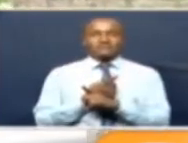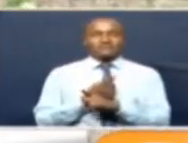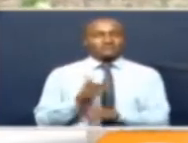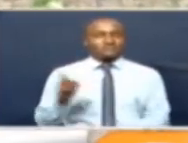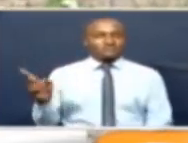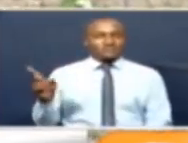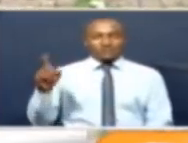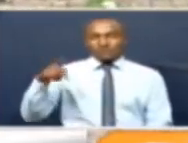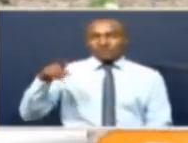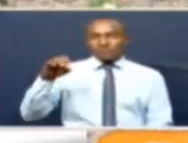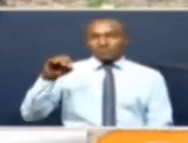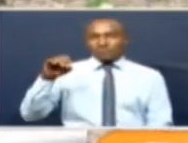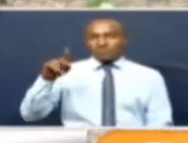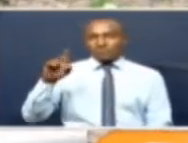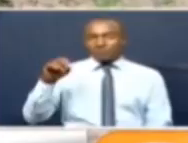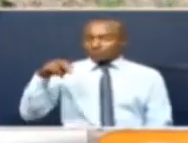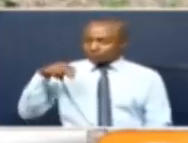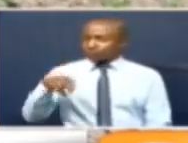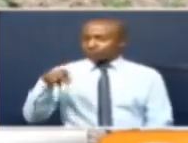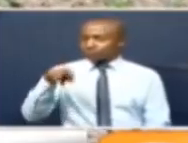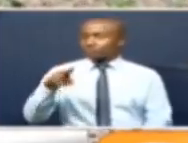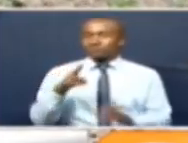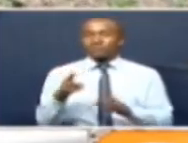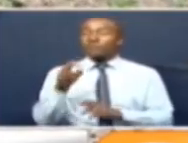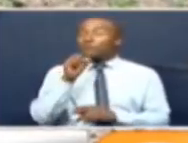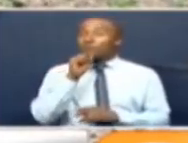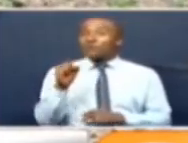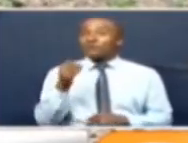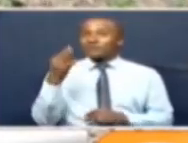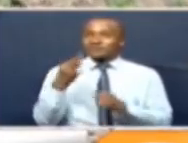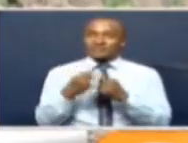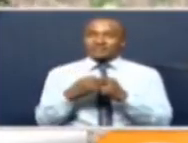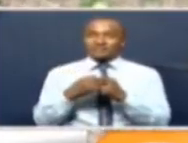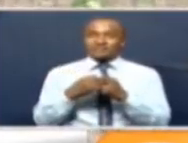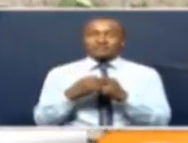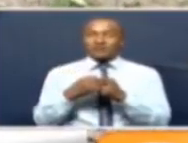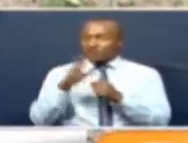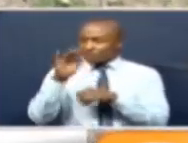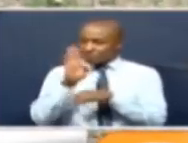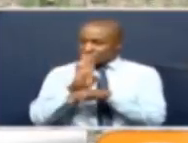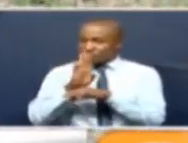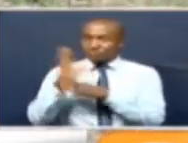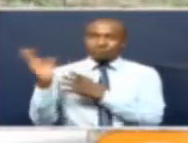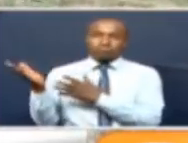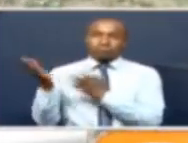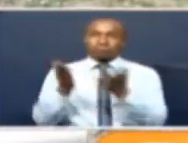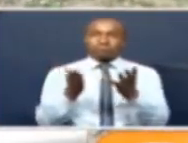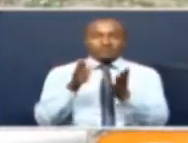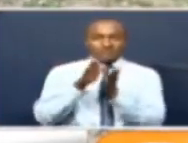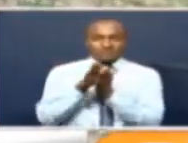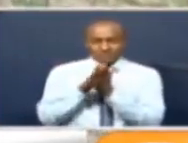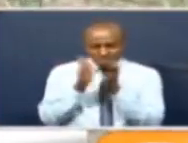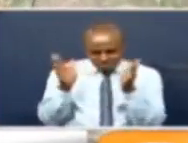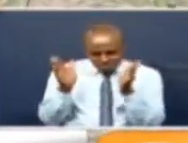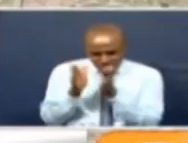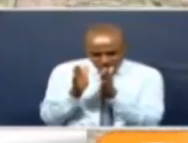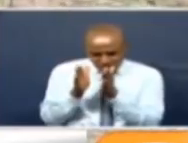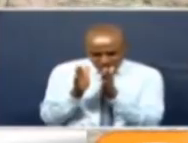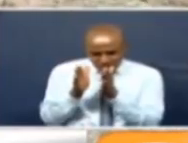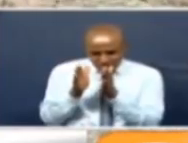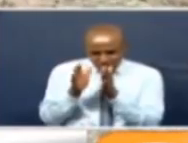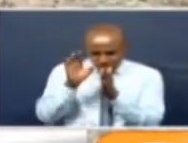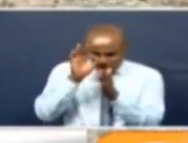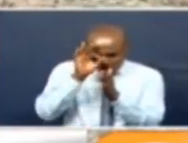Poco is on his twos. 38 years of age, he was rescued from Burundi, where he was kept in a small cage for